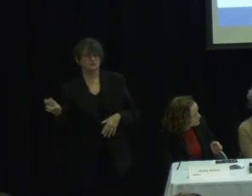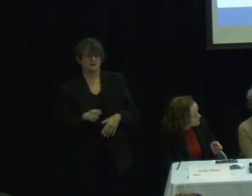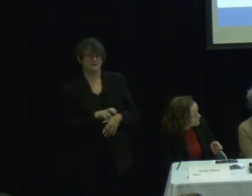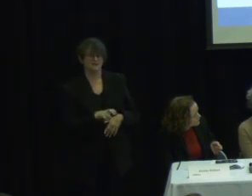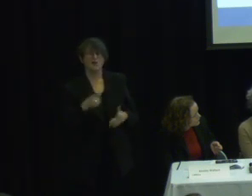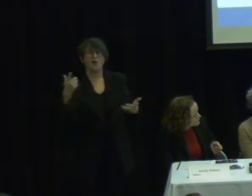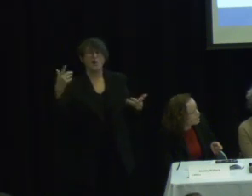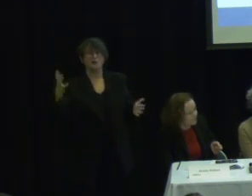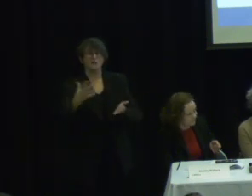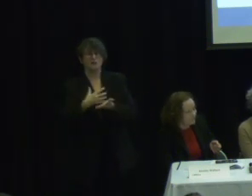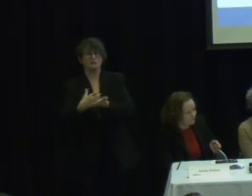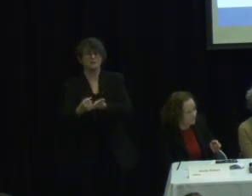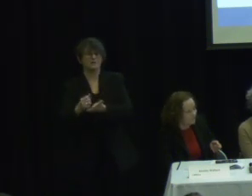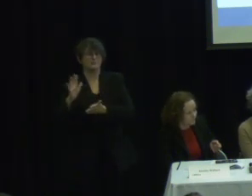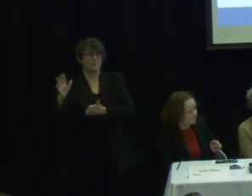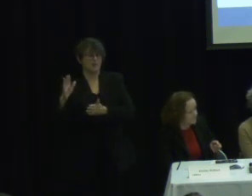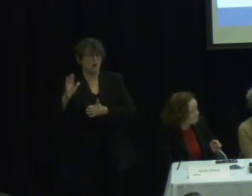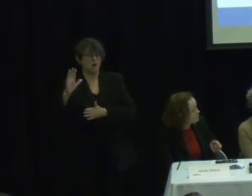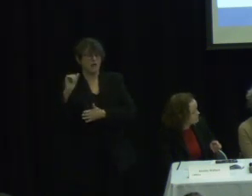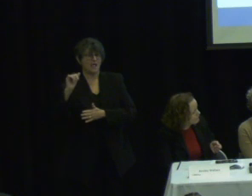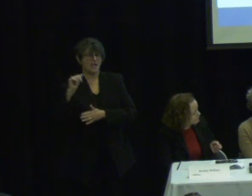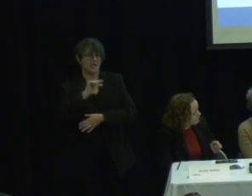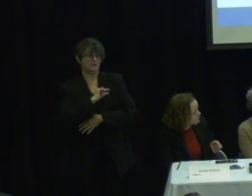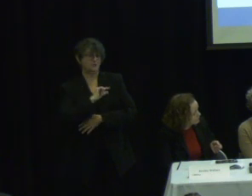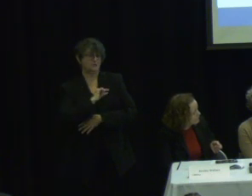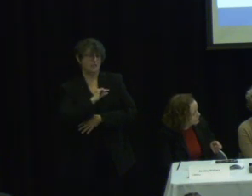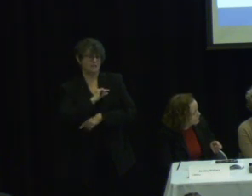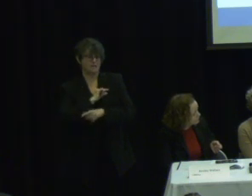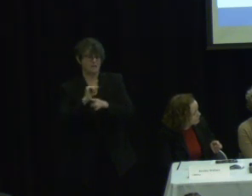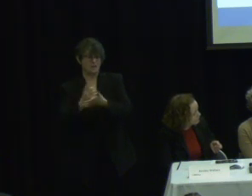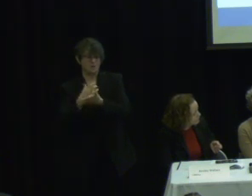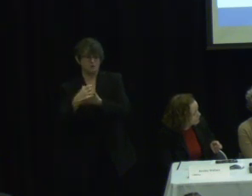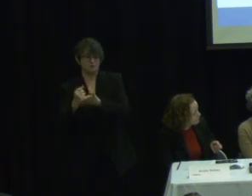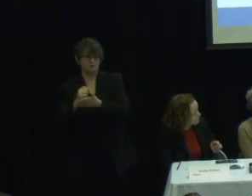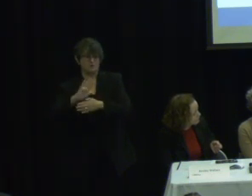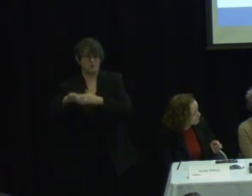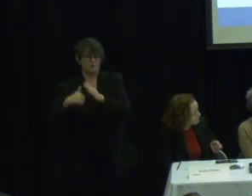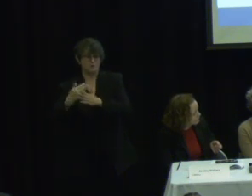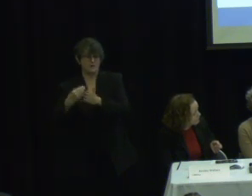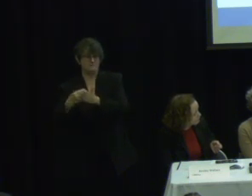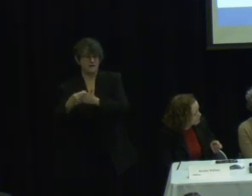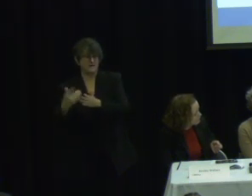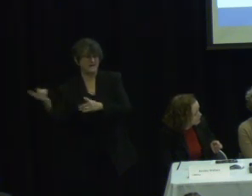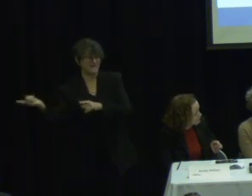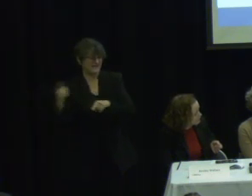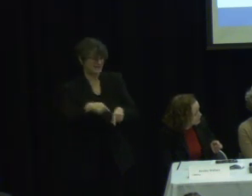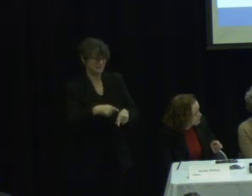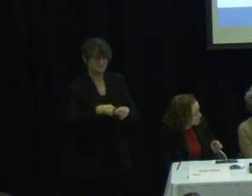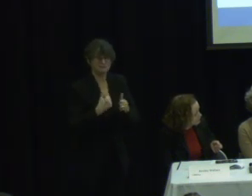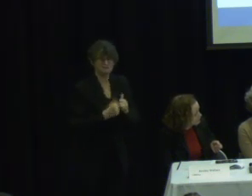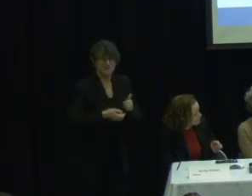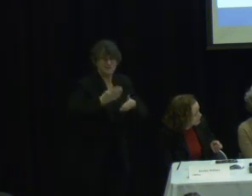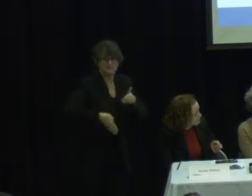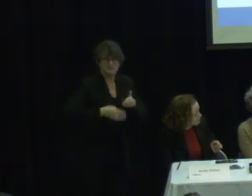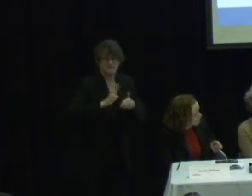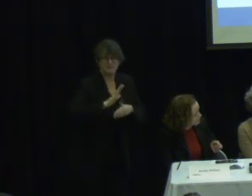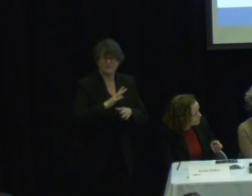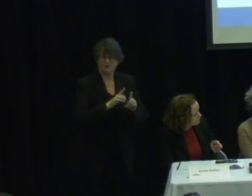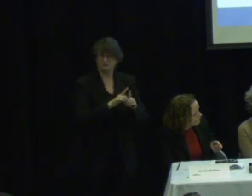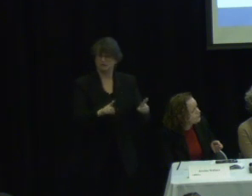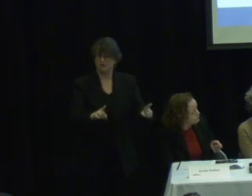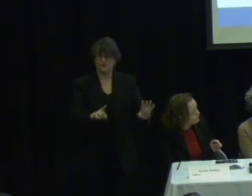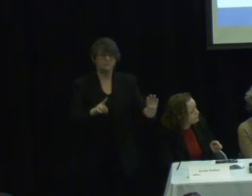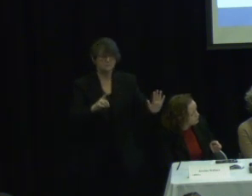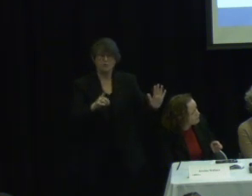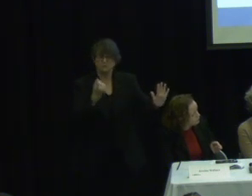their eligibility, and they need additional resources in order to complete their degree. So it's not, it's for everybody who does